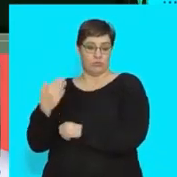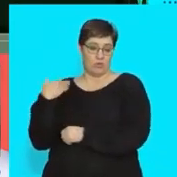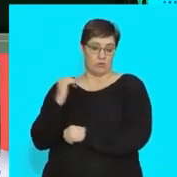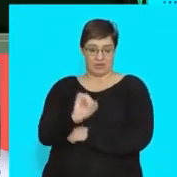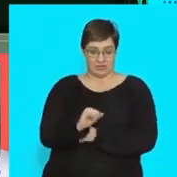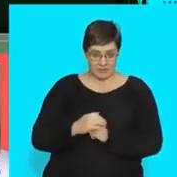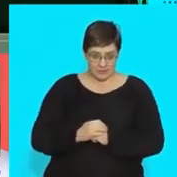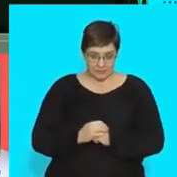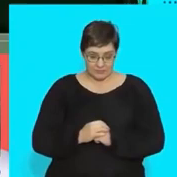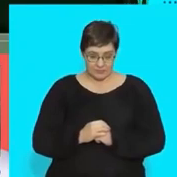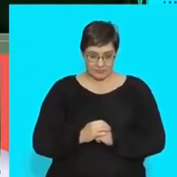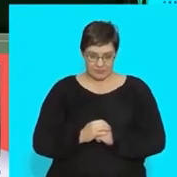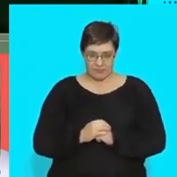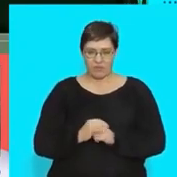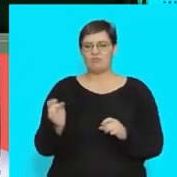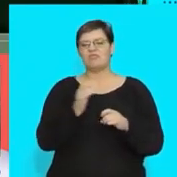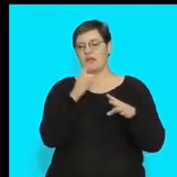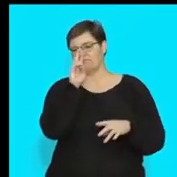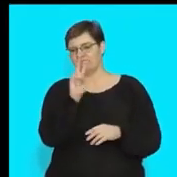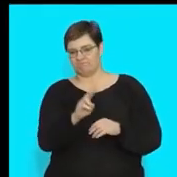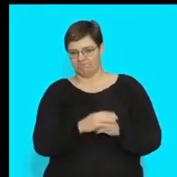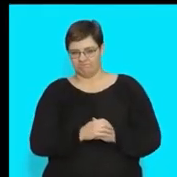to perform. So let's start having a look at that.